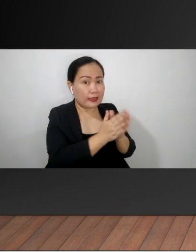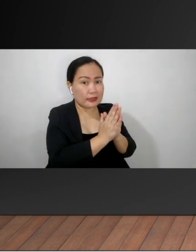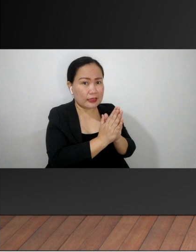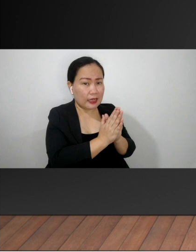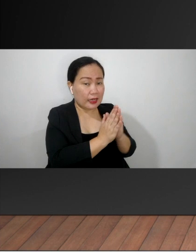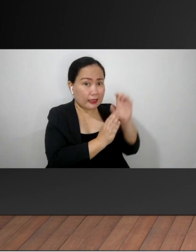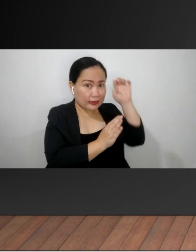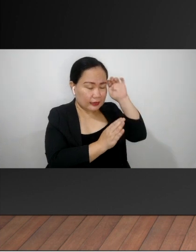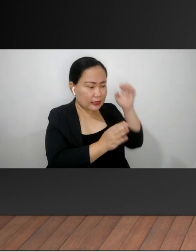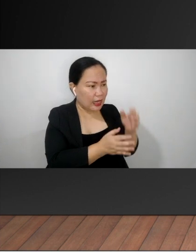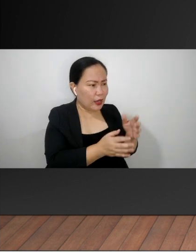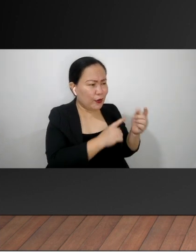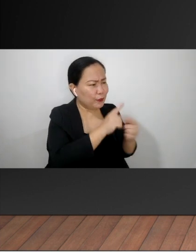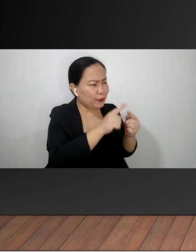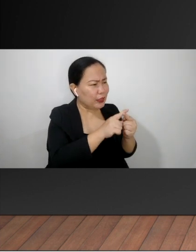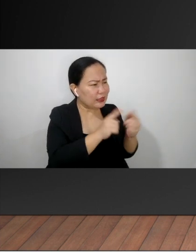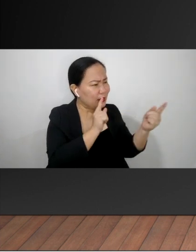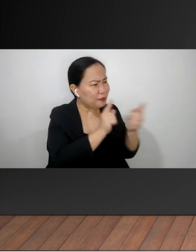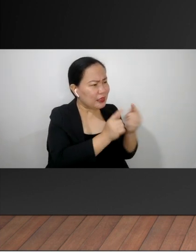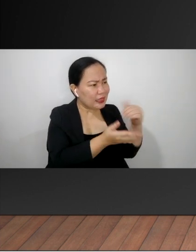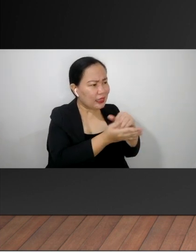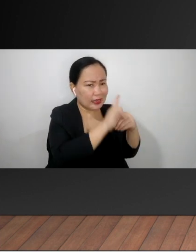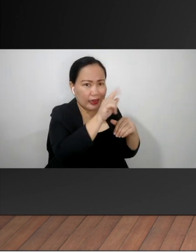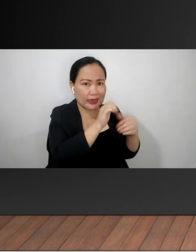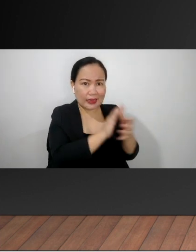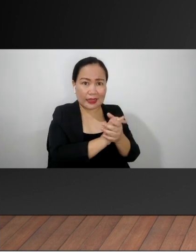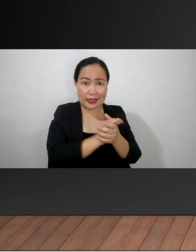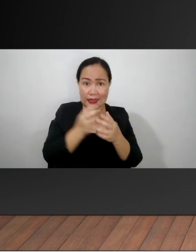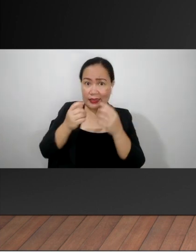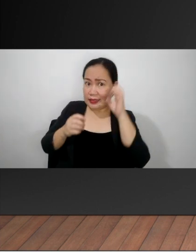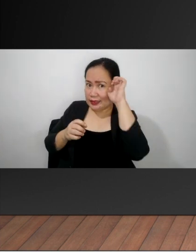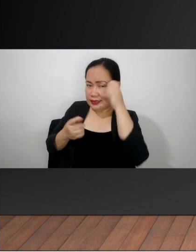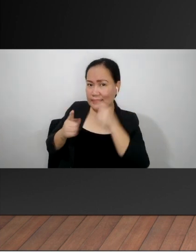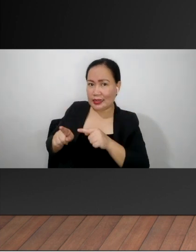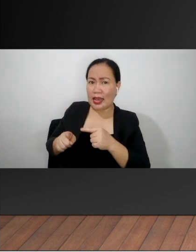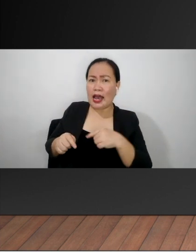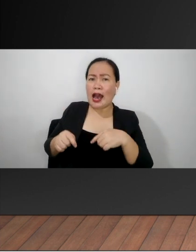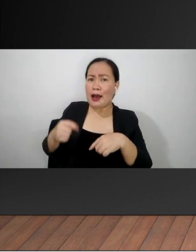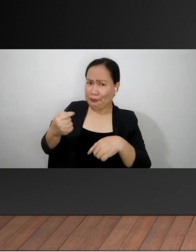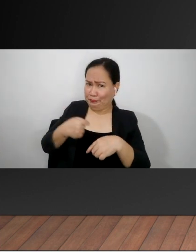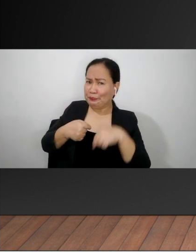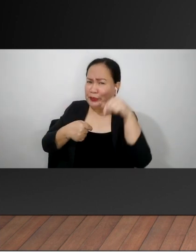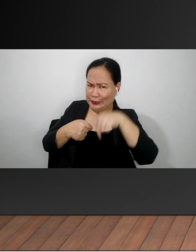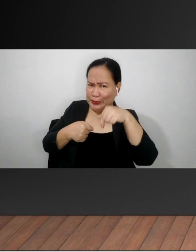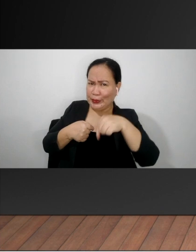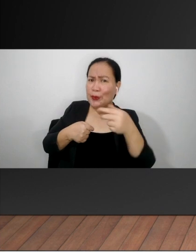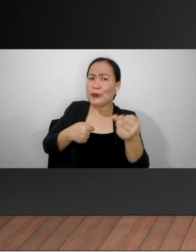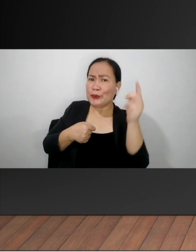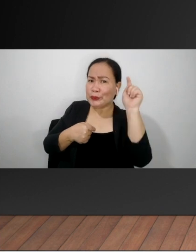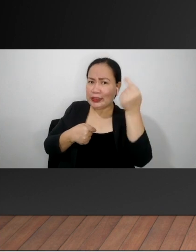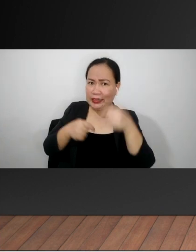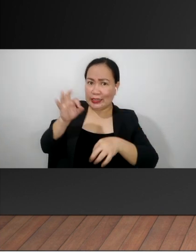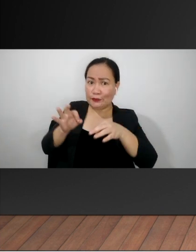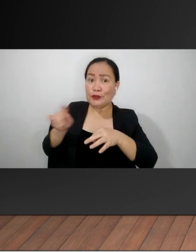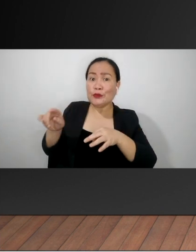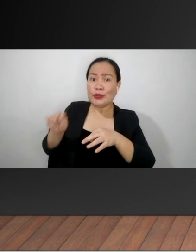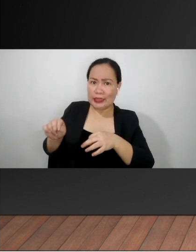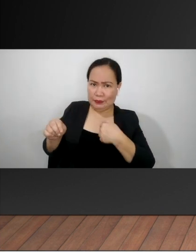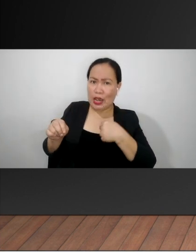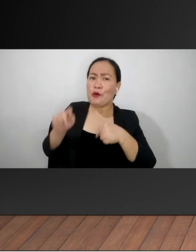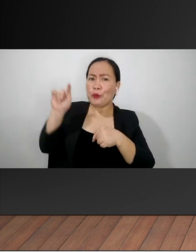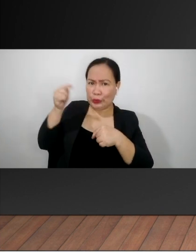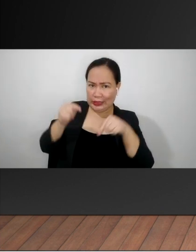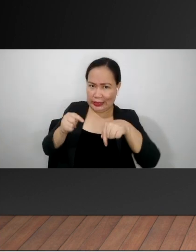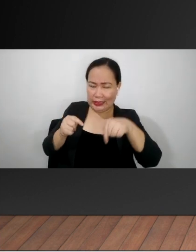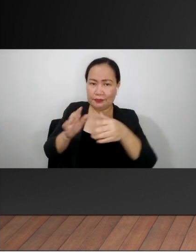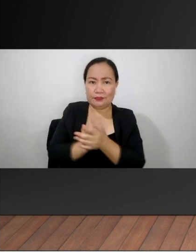Elias slowly replied, "I'm only here when you need my help." Lesson of chapter 34.